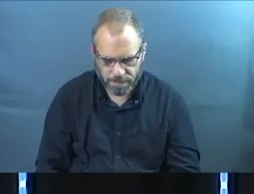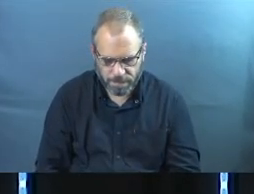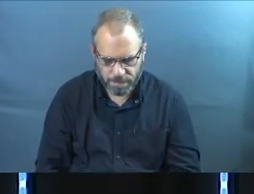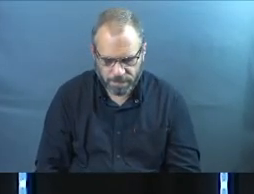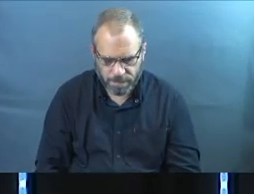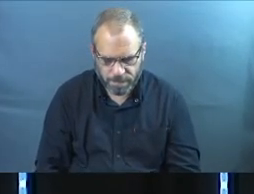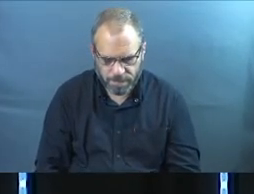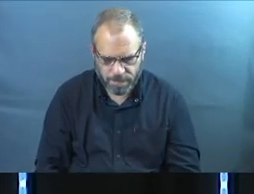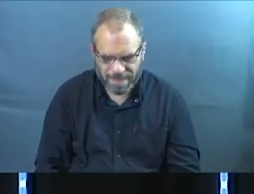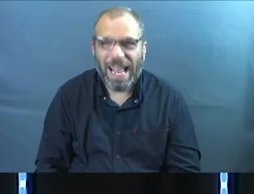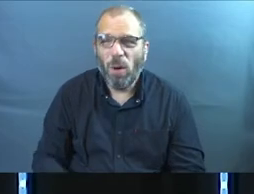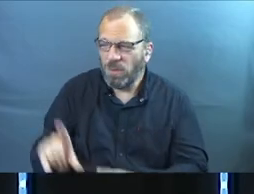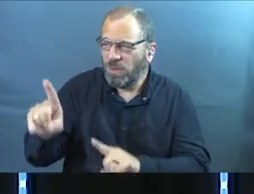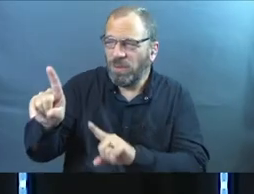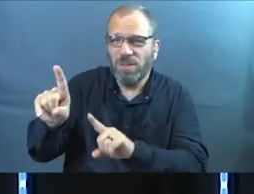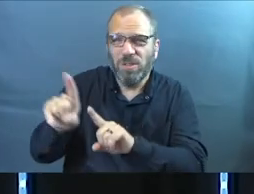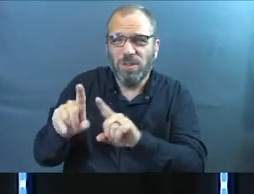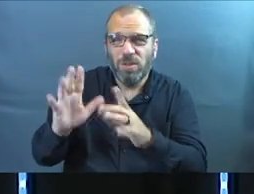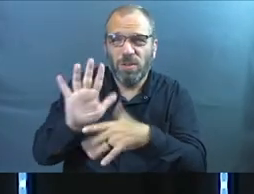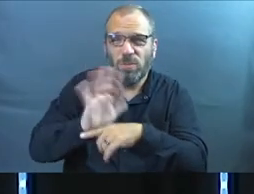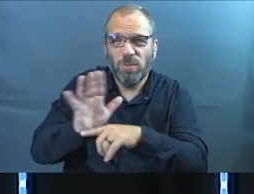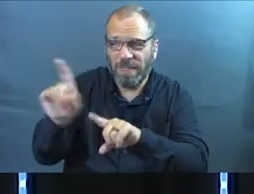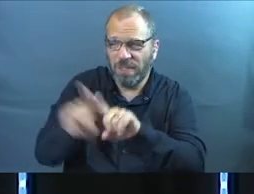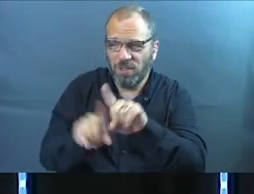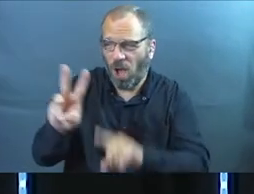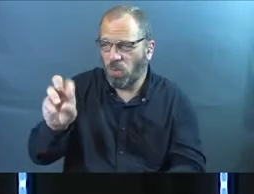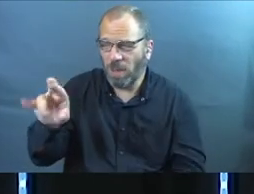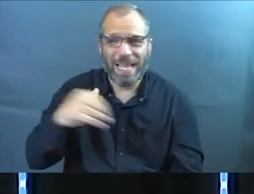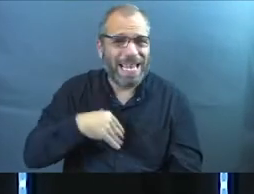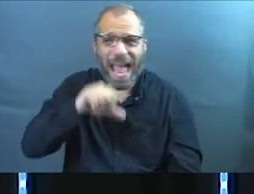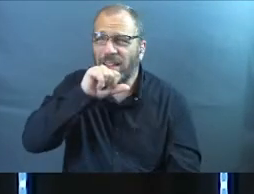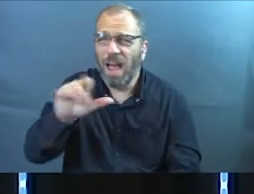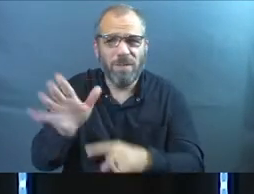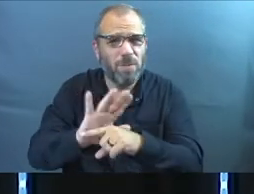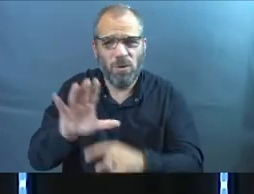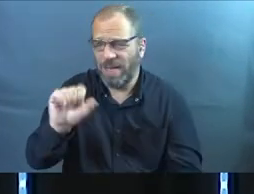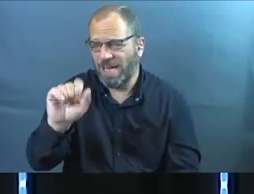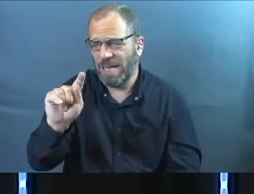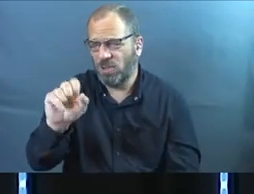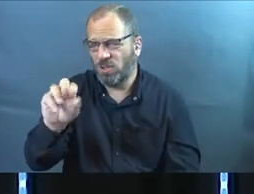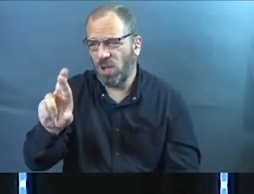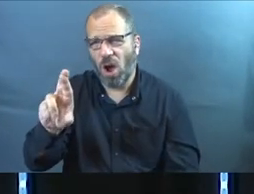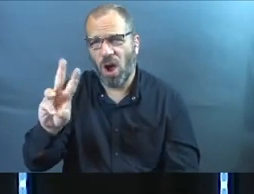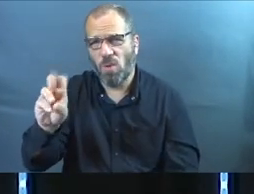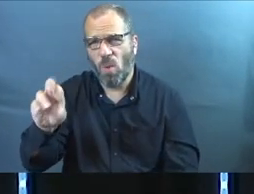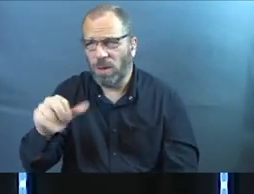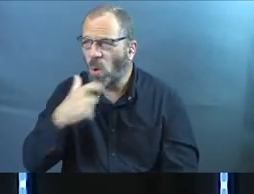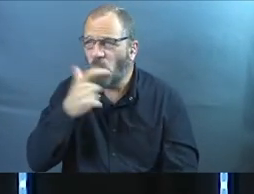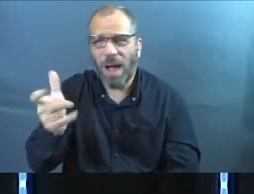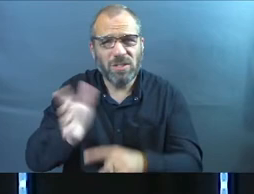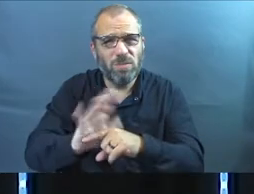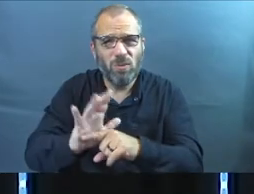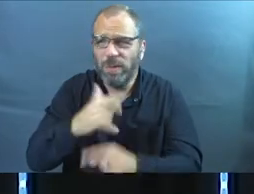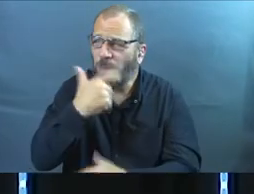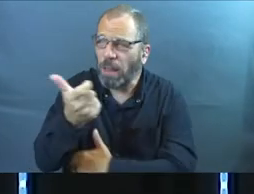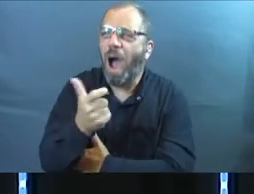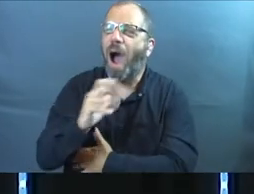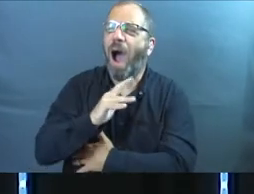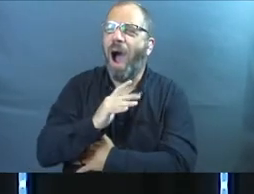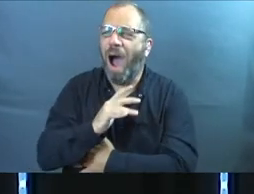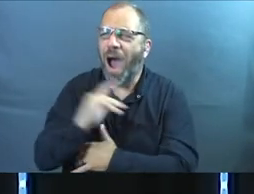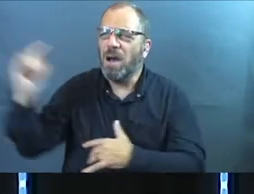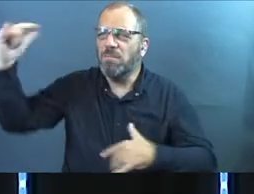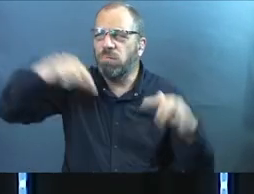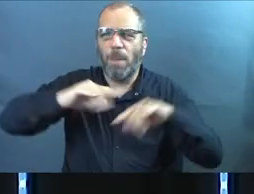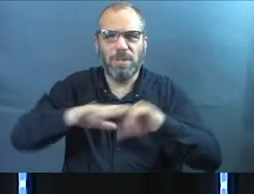Don't go deep into Star Wars. I love Star Wars. Watch the movies. Enjoy the movies. But